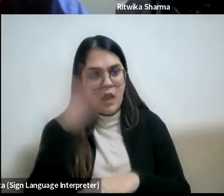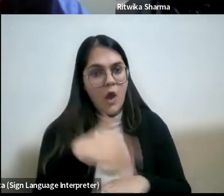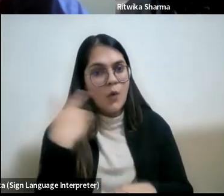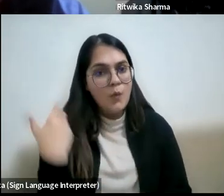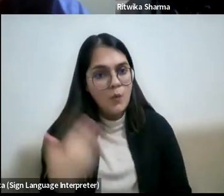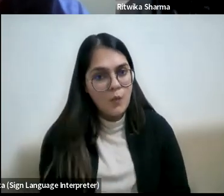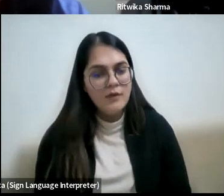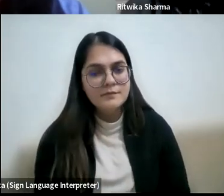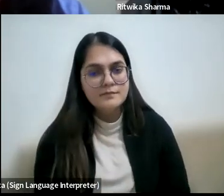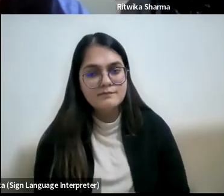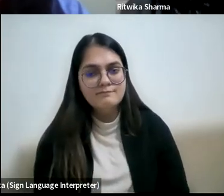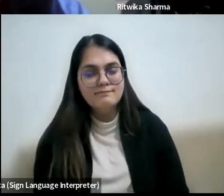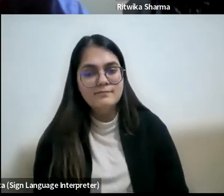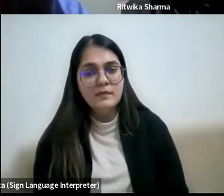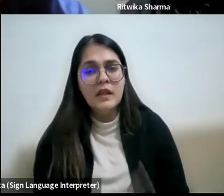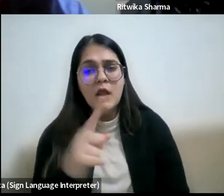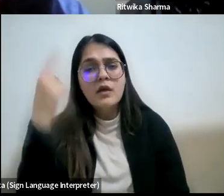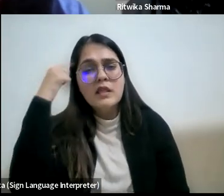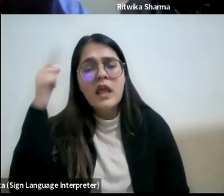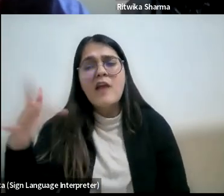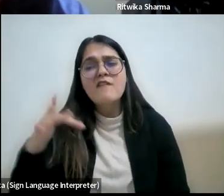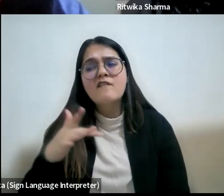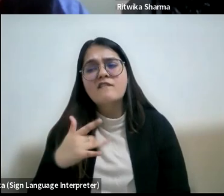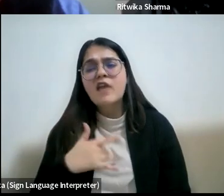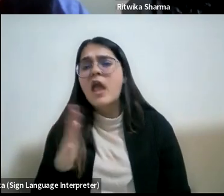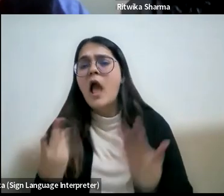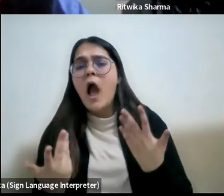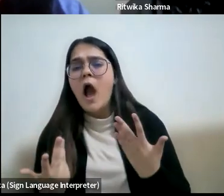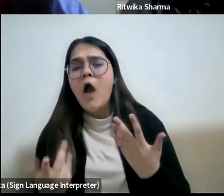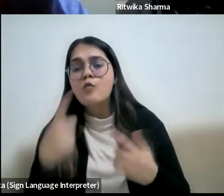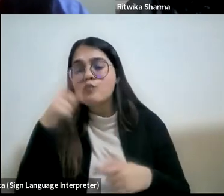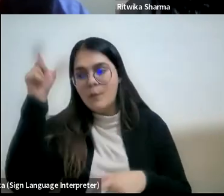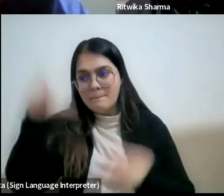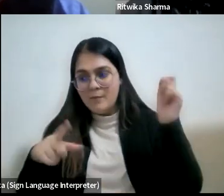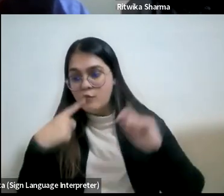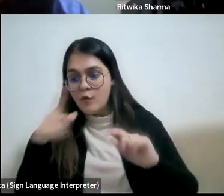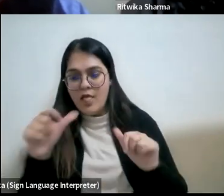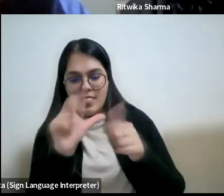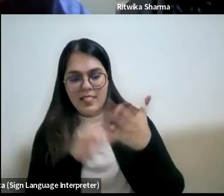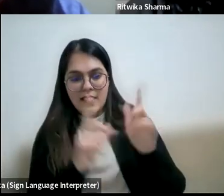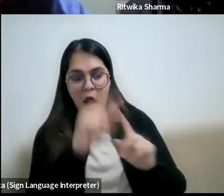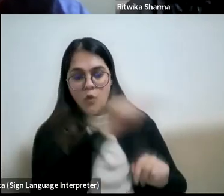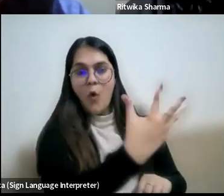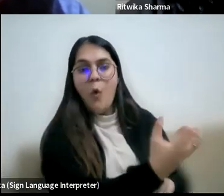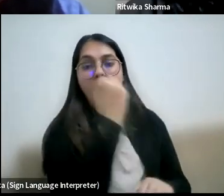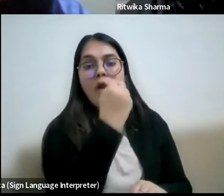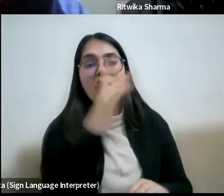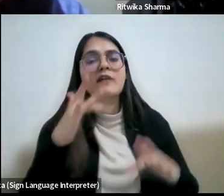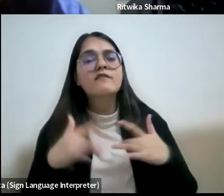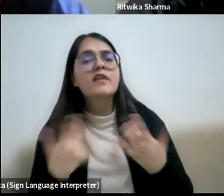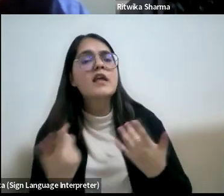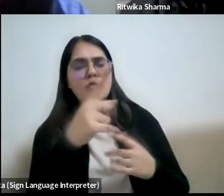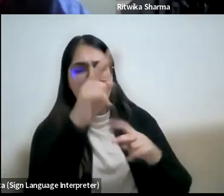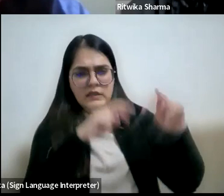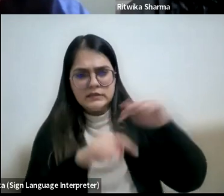CAA has been enacted, how does this sentiment play out in conjunction with questions of ownership of land? Has your research thrown any light on this aspect,